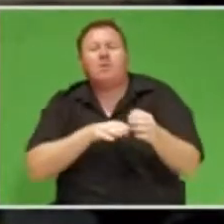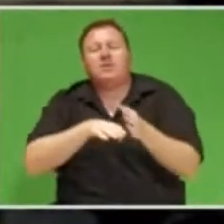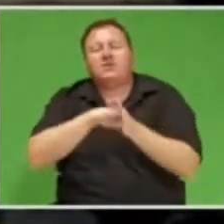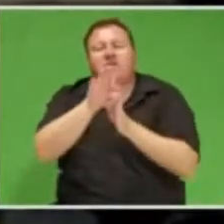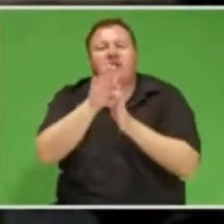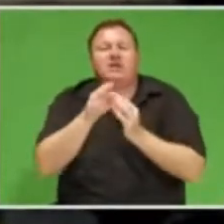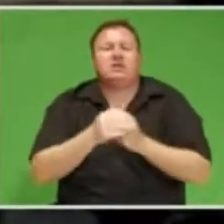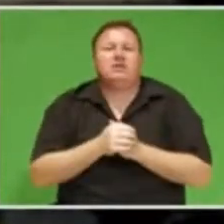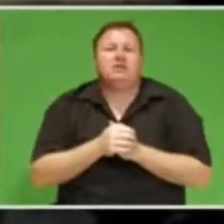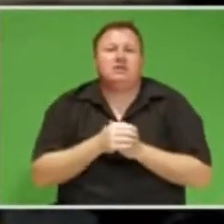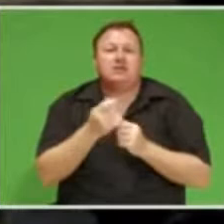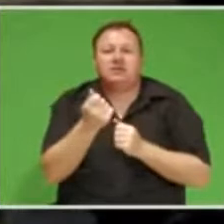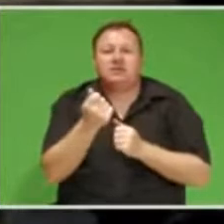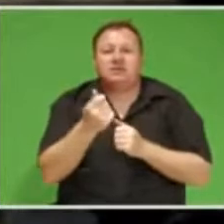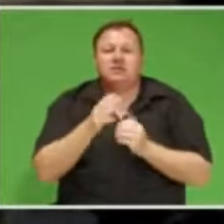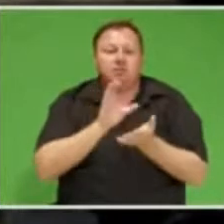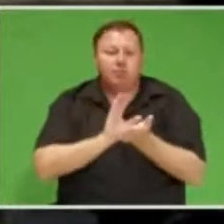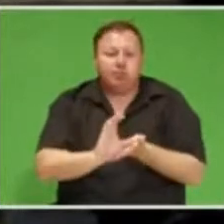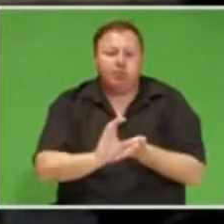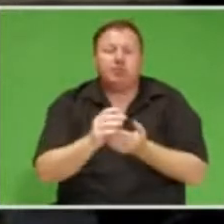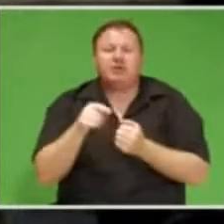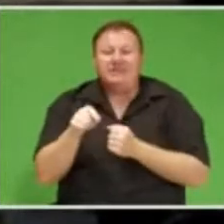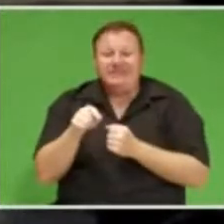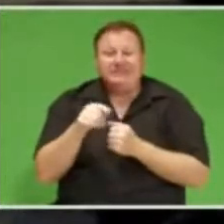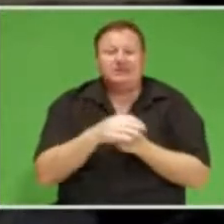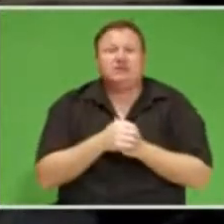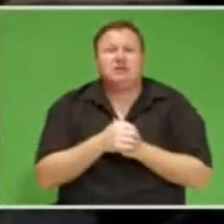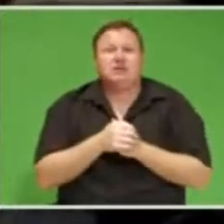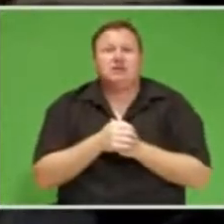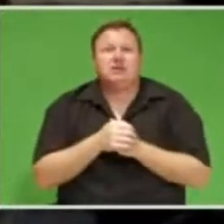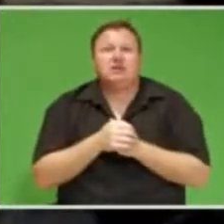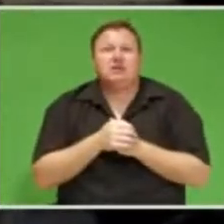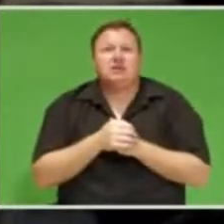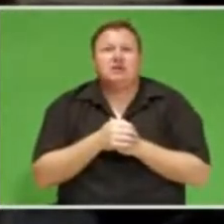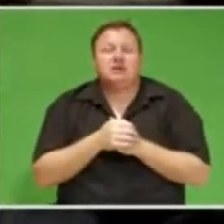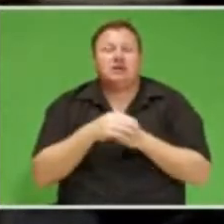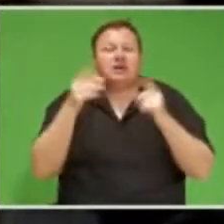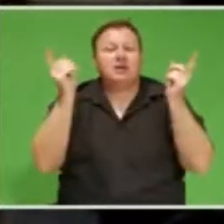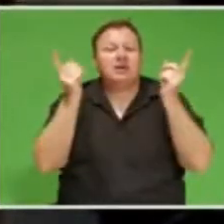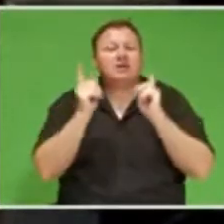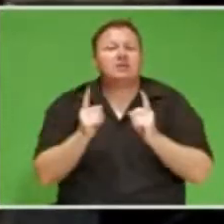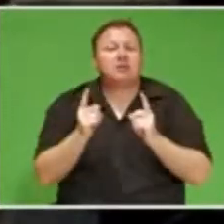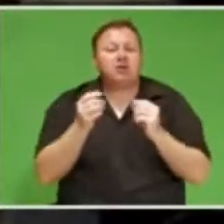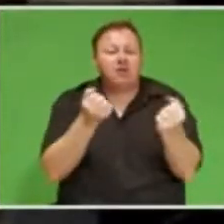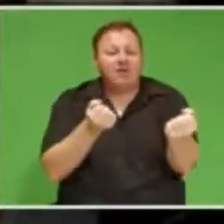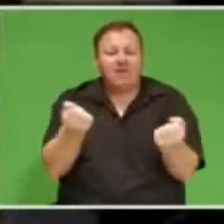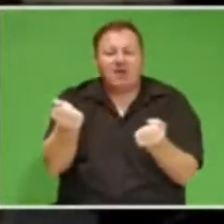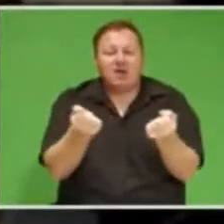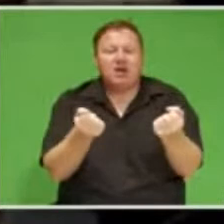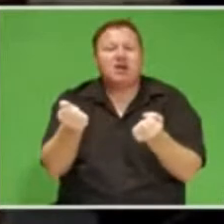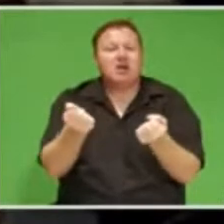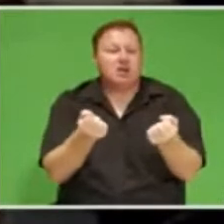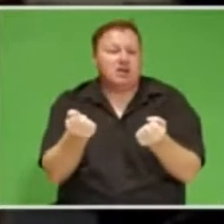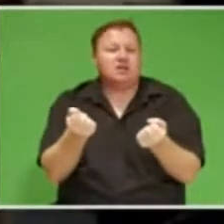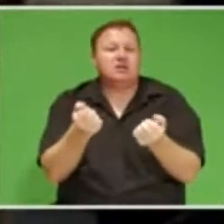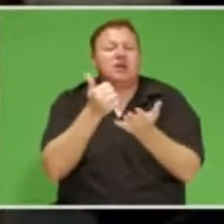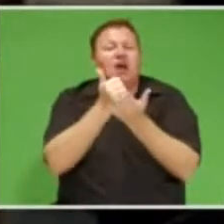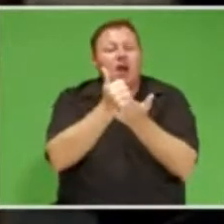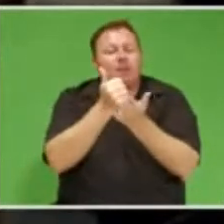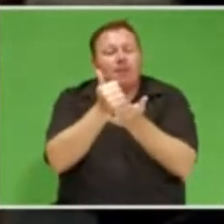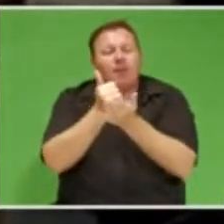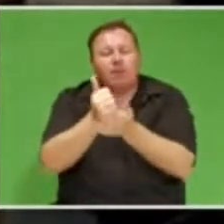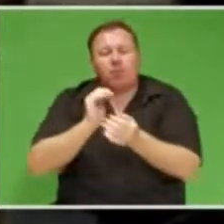also committed to establish special purpose vehicles to support women-owned